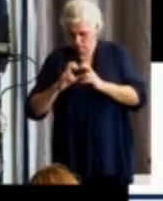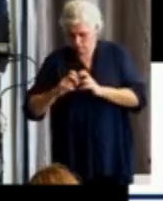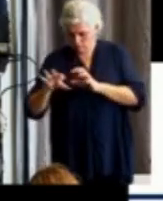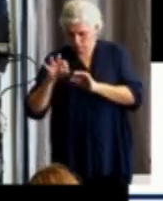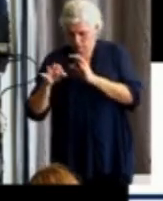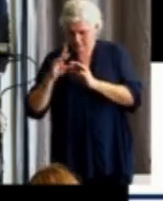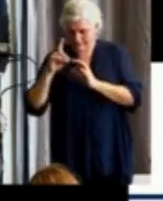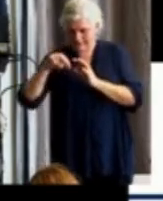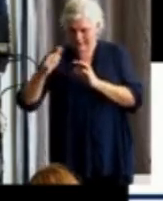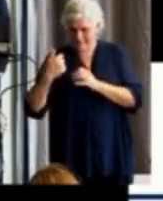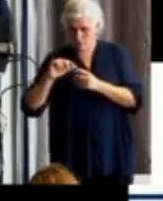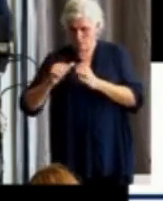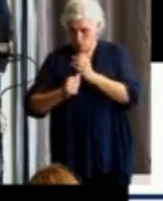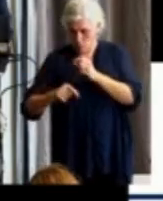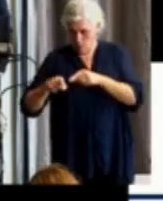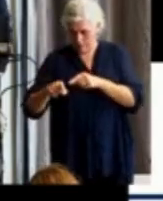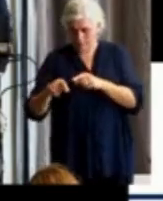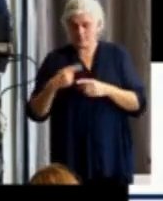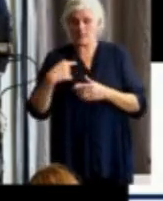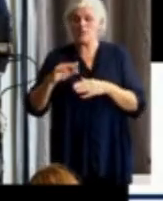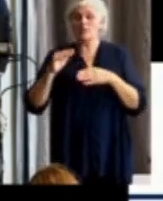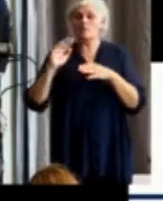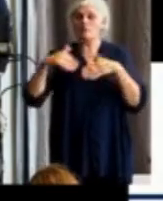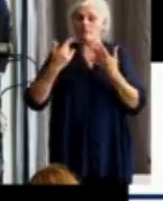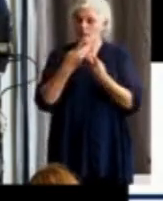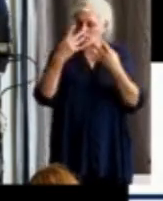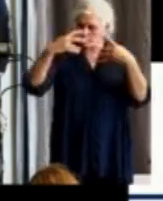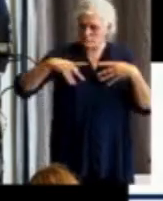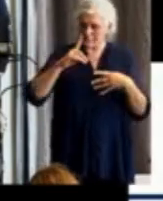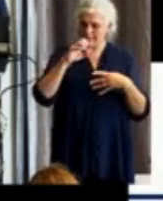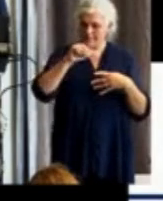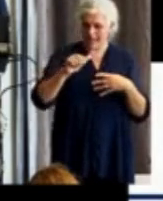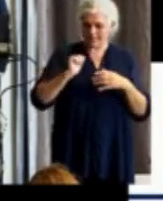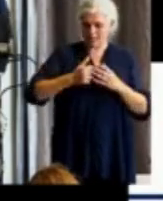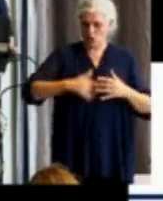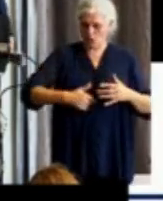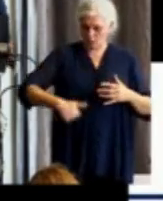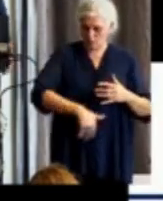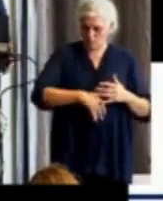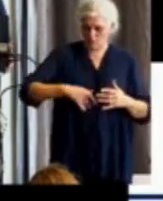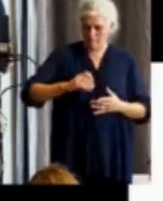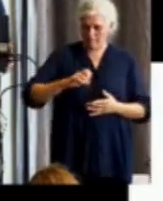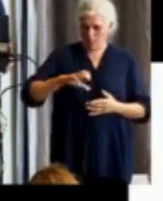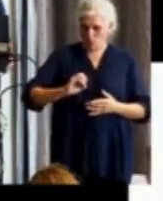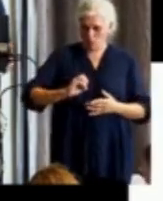from stool samples. And this would provide us with the DNA of their gut microbiome.